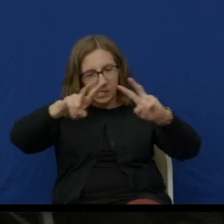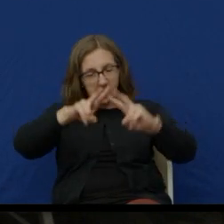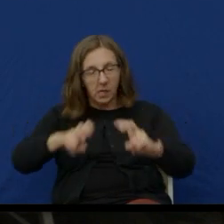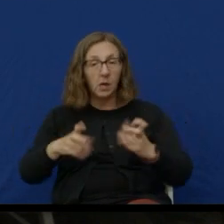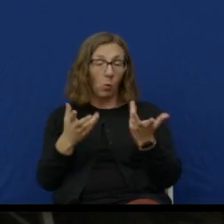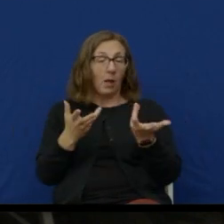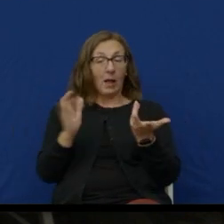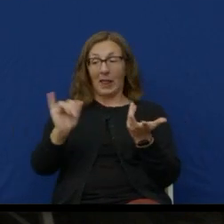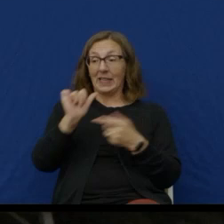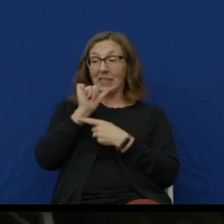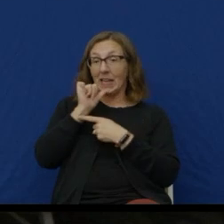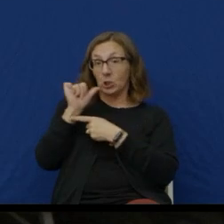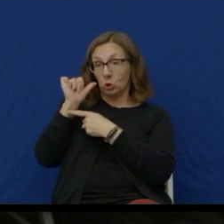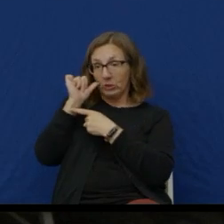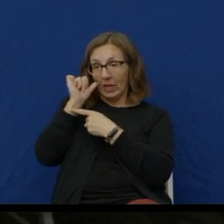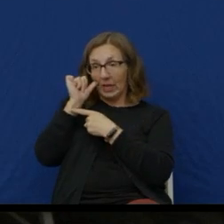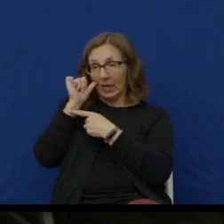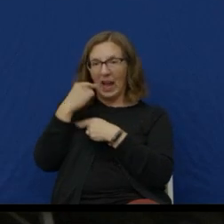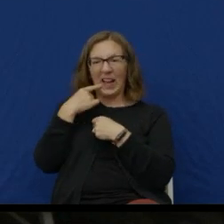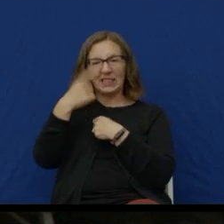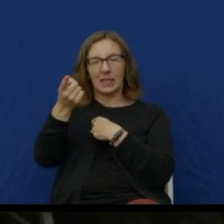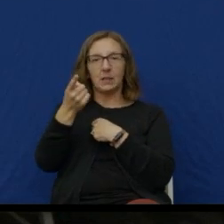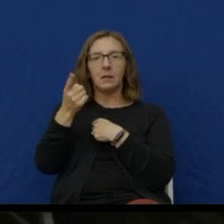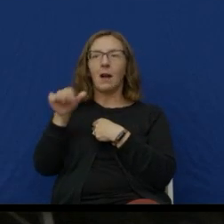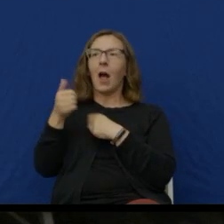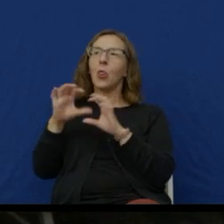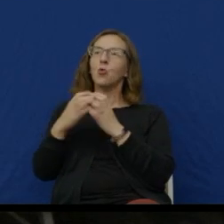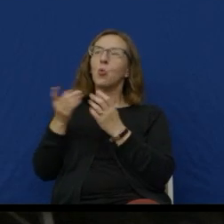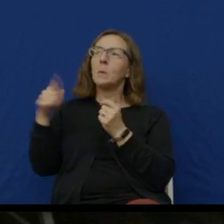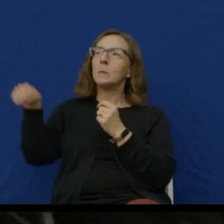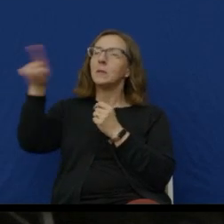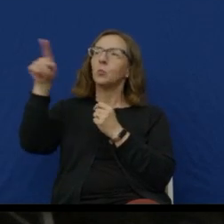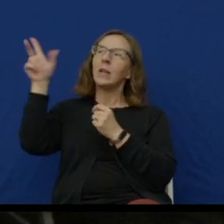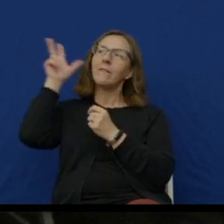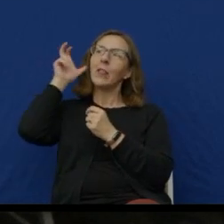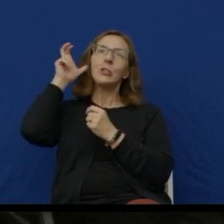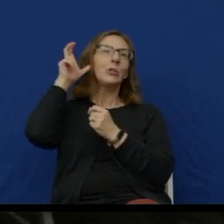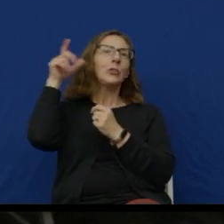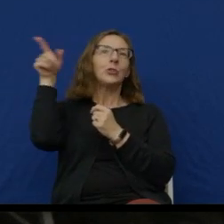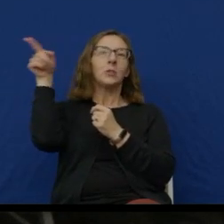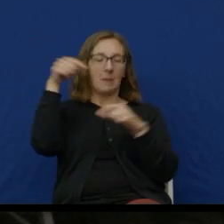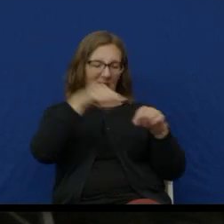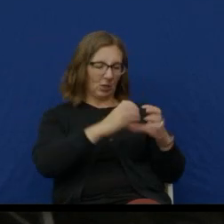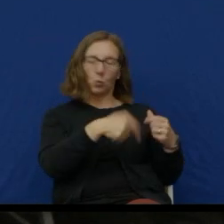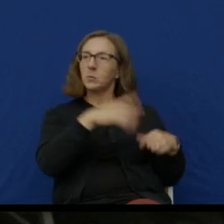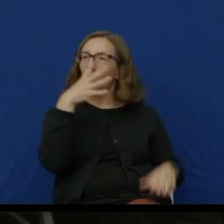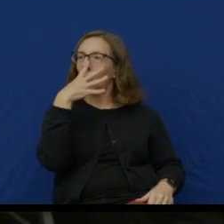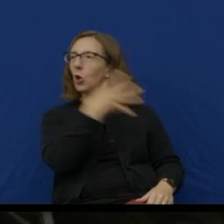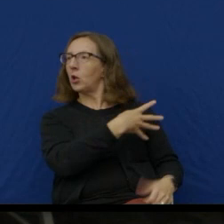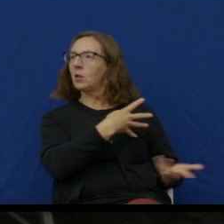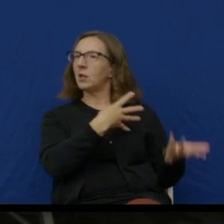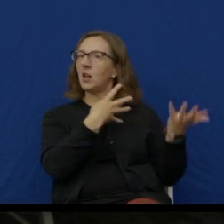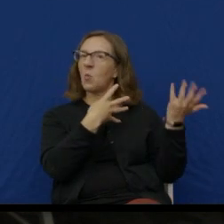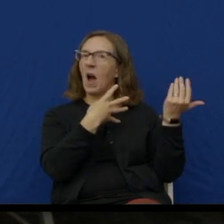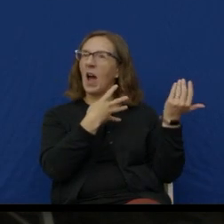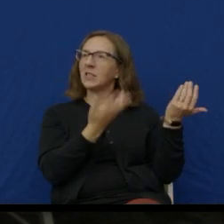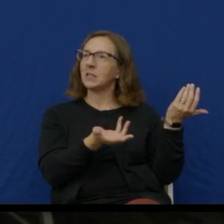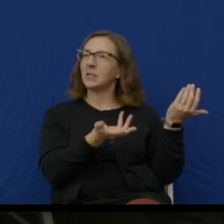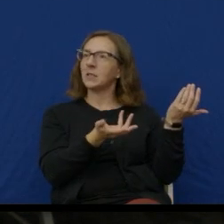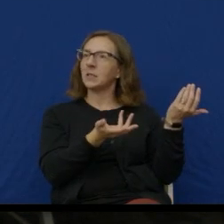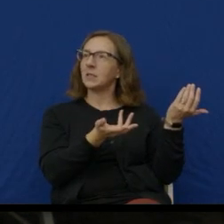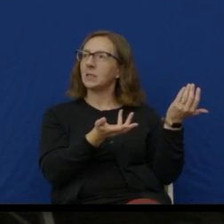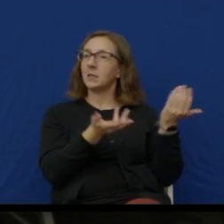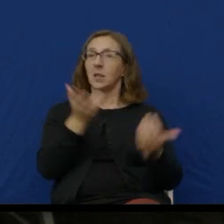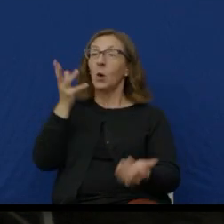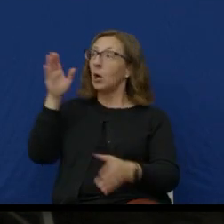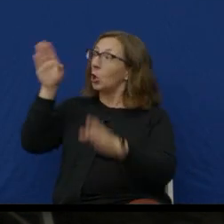statement I said yesterday. There's other groups out here we're listening to, but we've never listened to these groups. So why are we